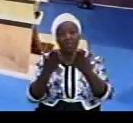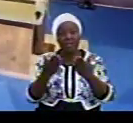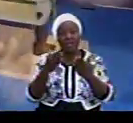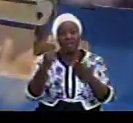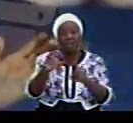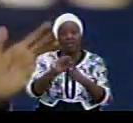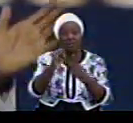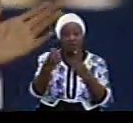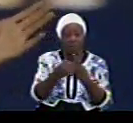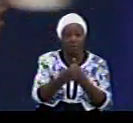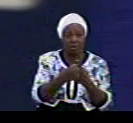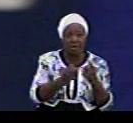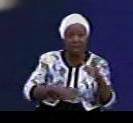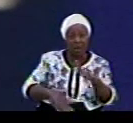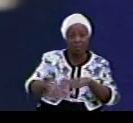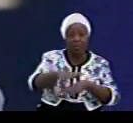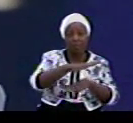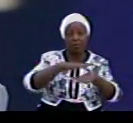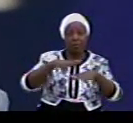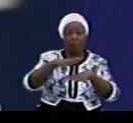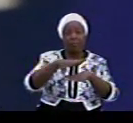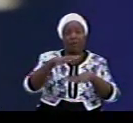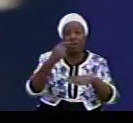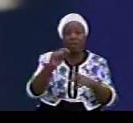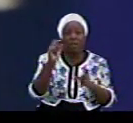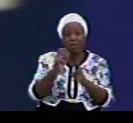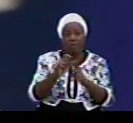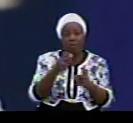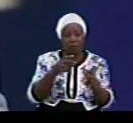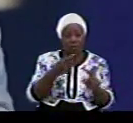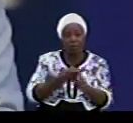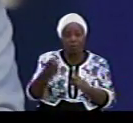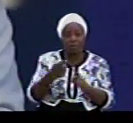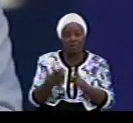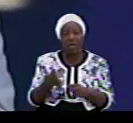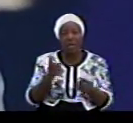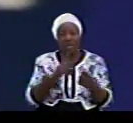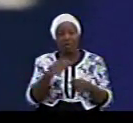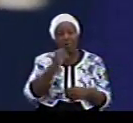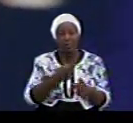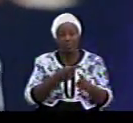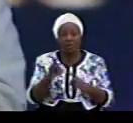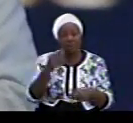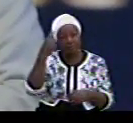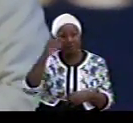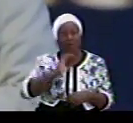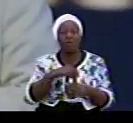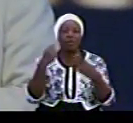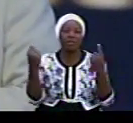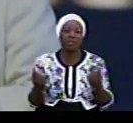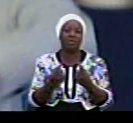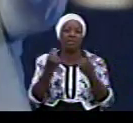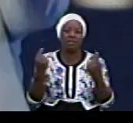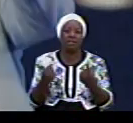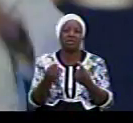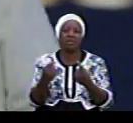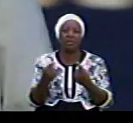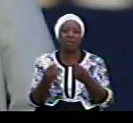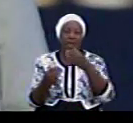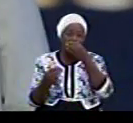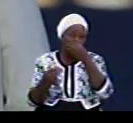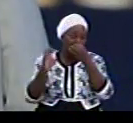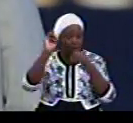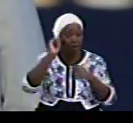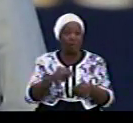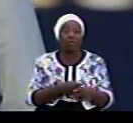situation above the wounds. He was wounded for a transgression. He was